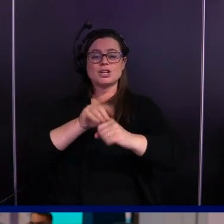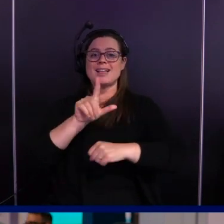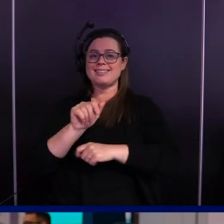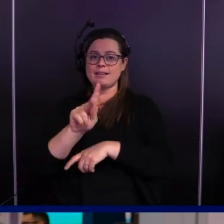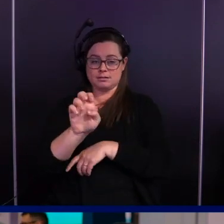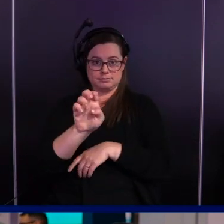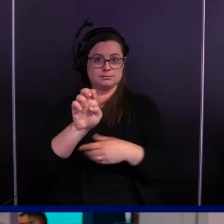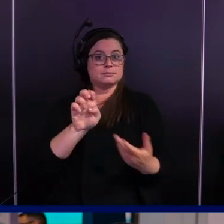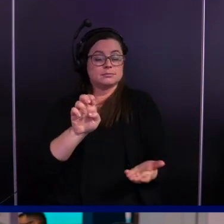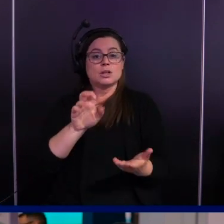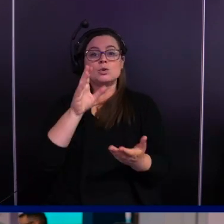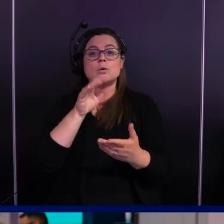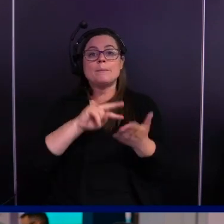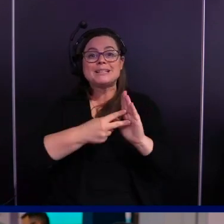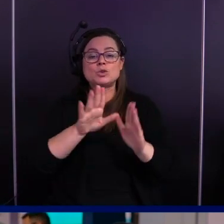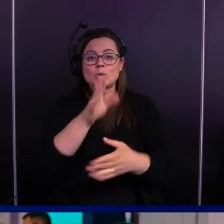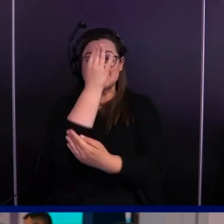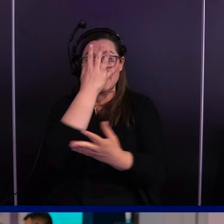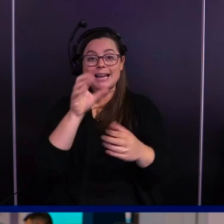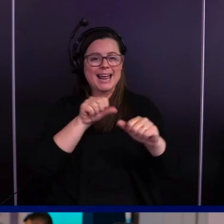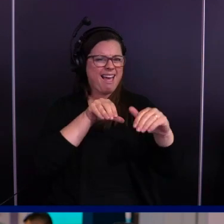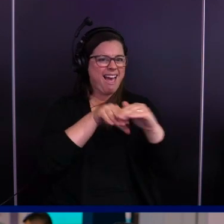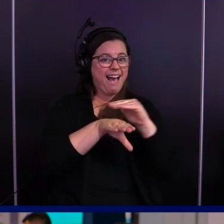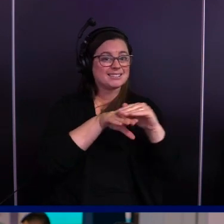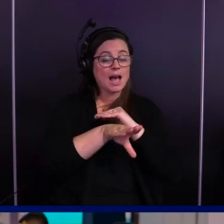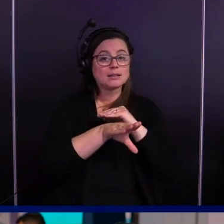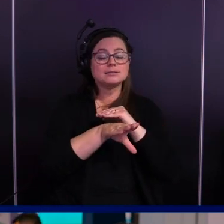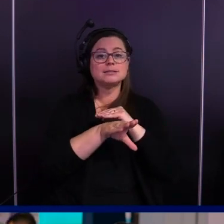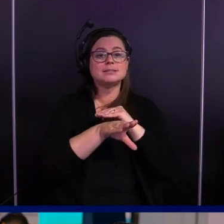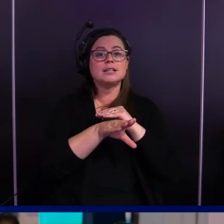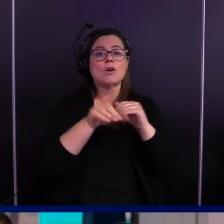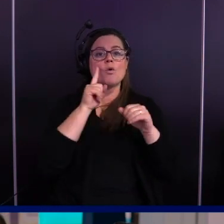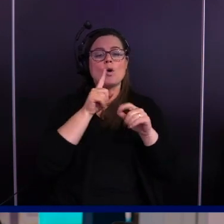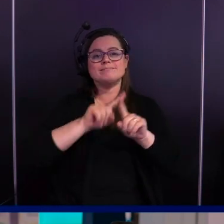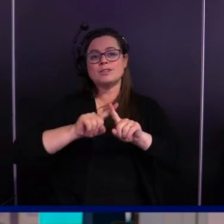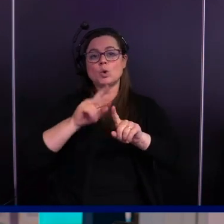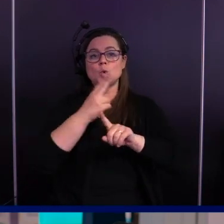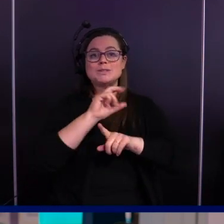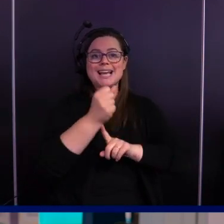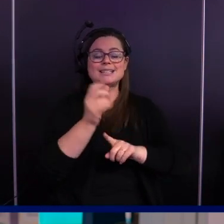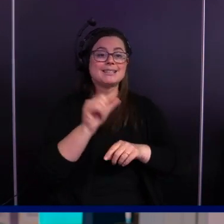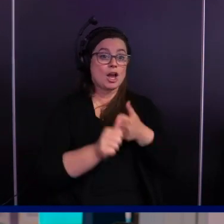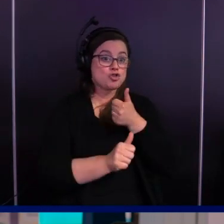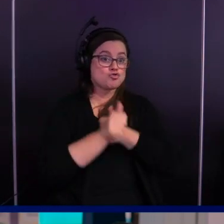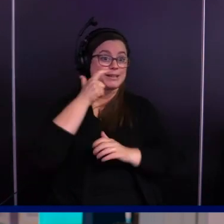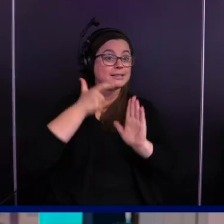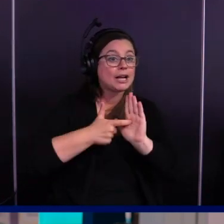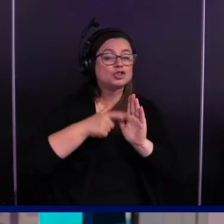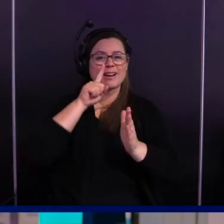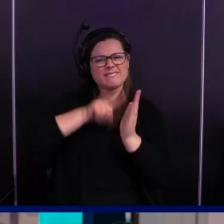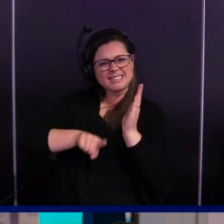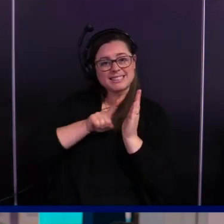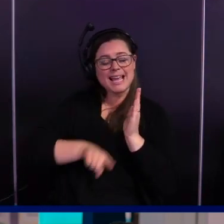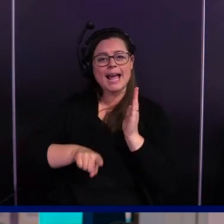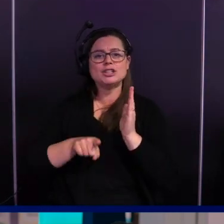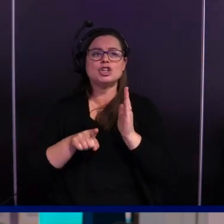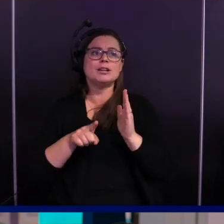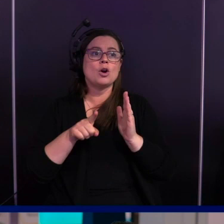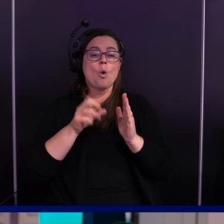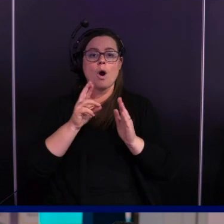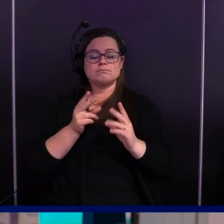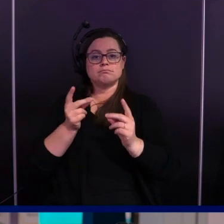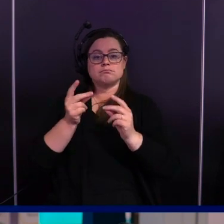that data can be accessed, and then use cases like threat detection, investigation, or instant